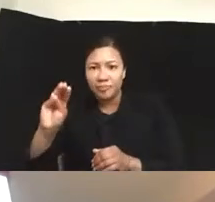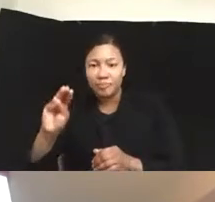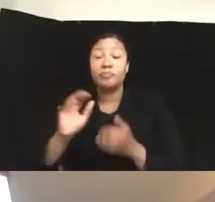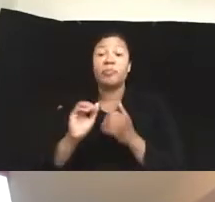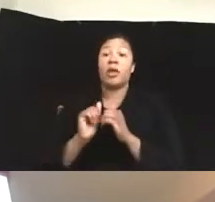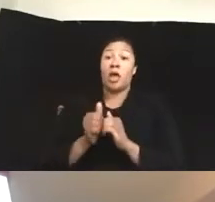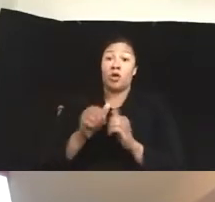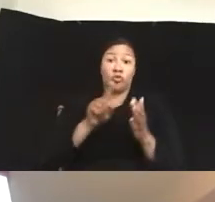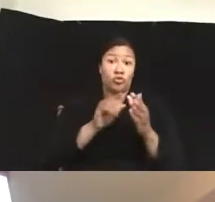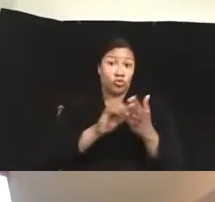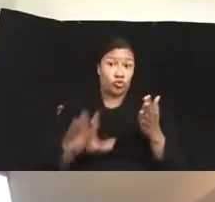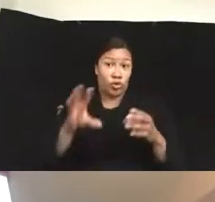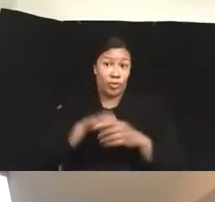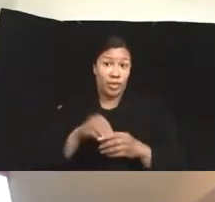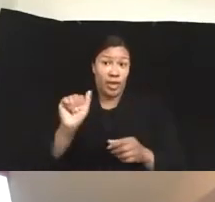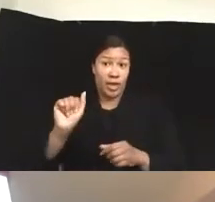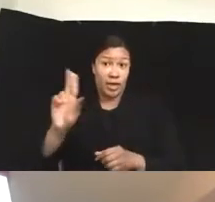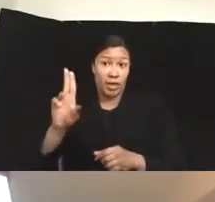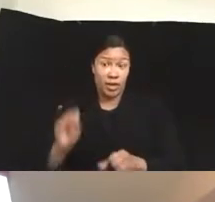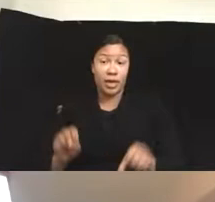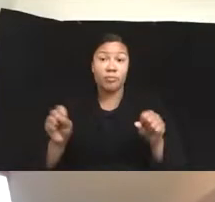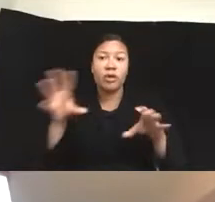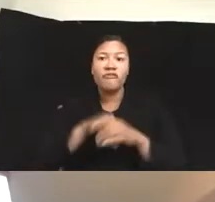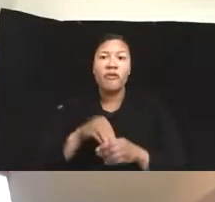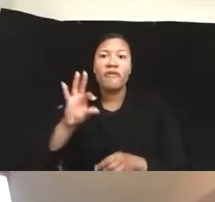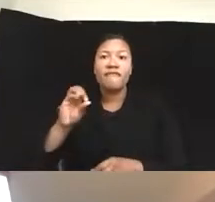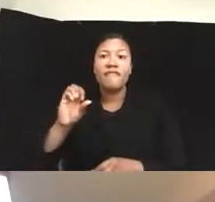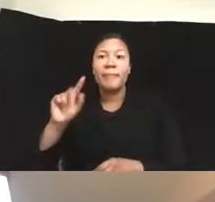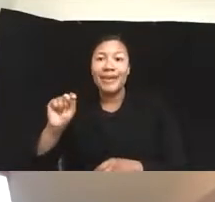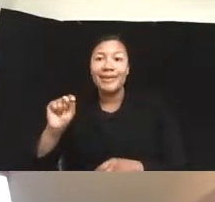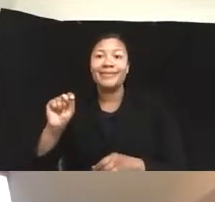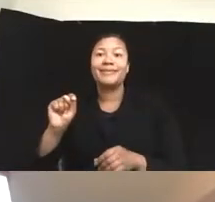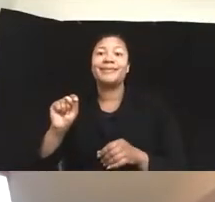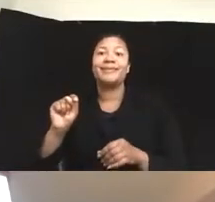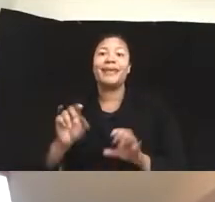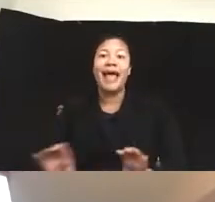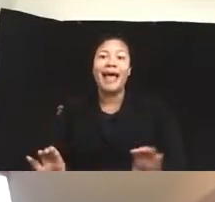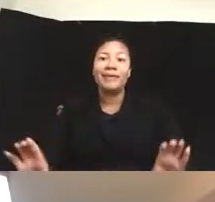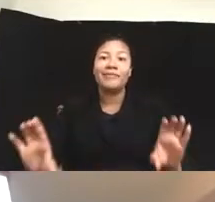can engage in feminist activism and live by the values that you promote?